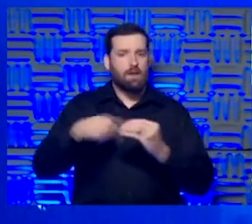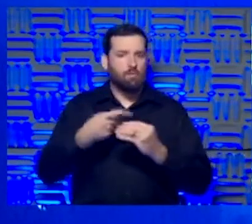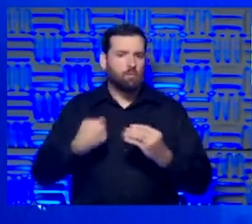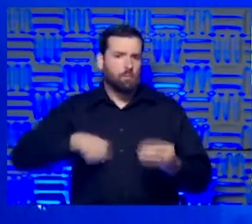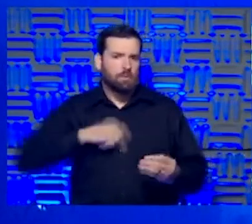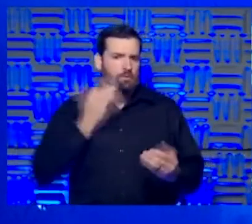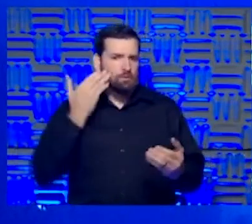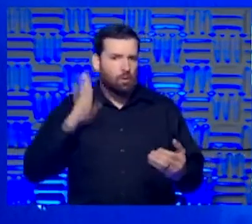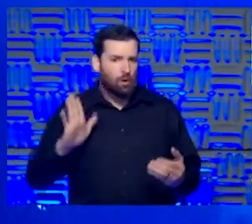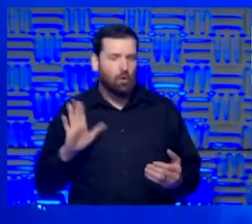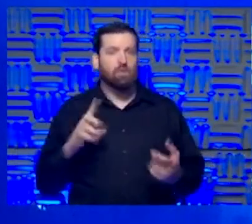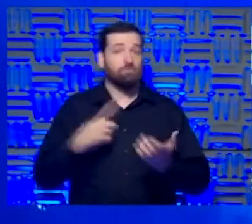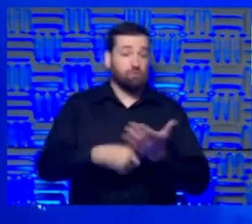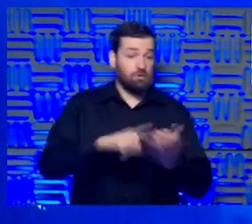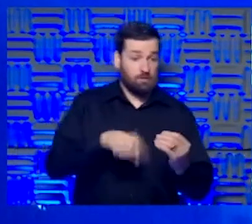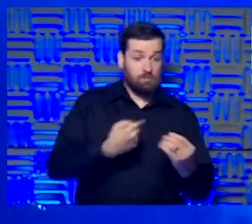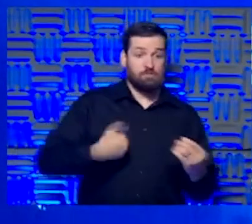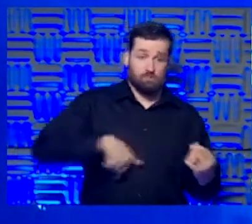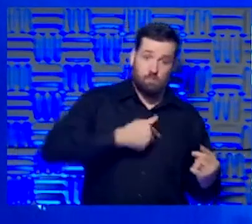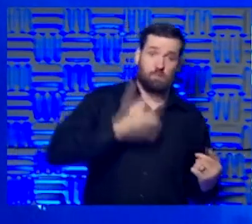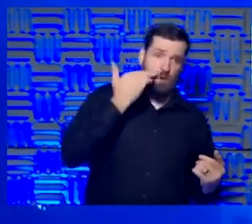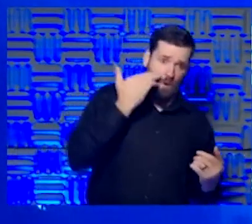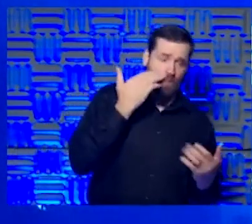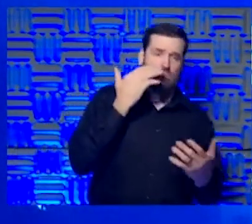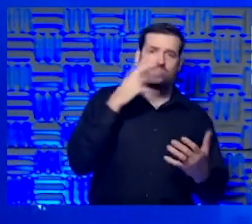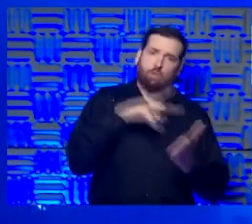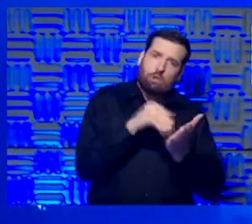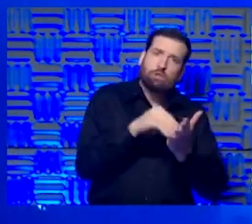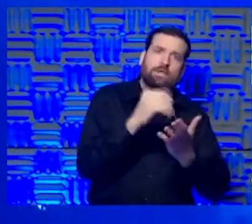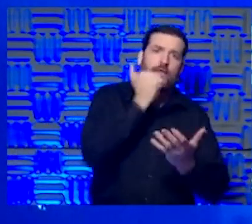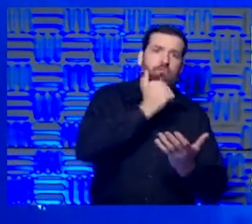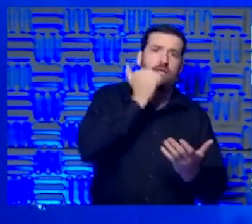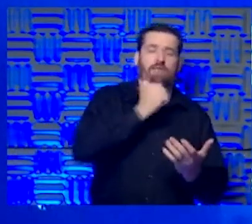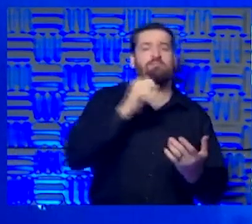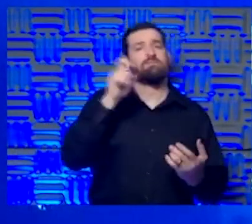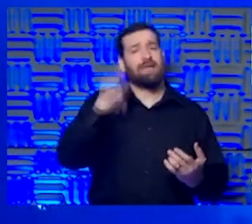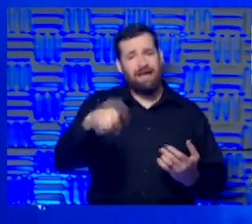and I think we've talked about what we do know and learning every day. You do